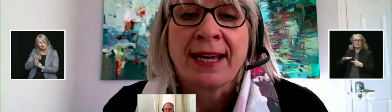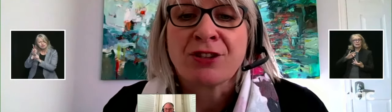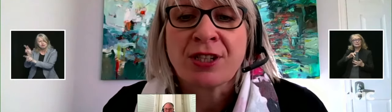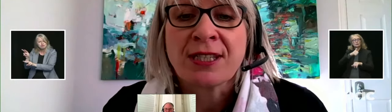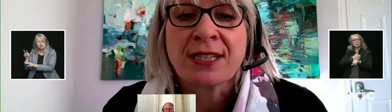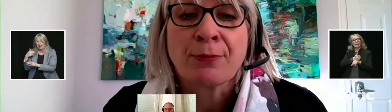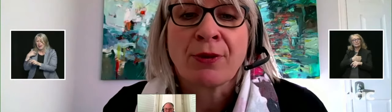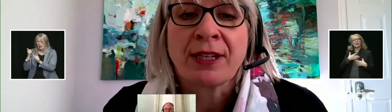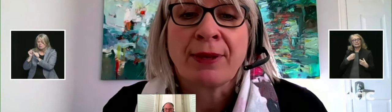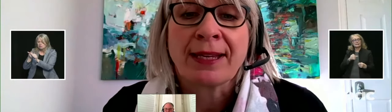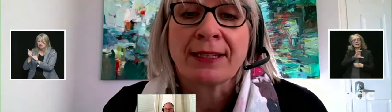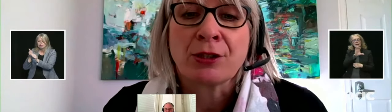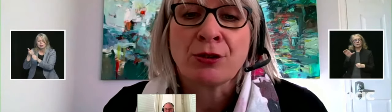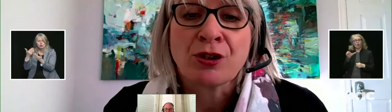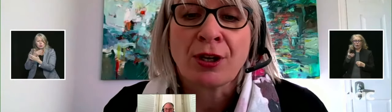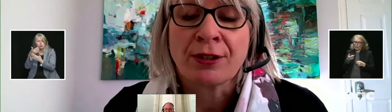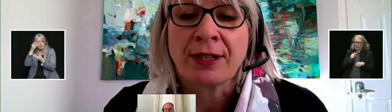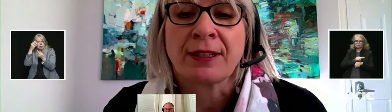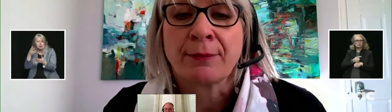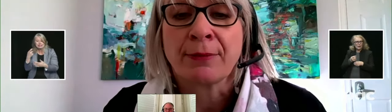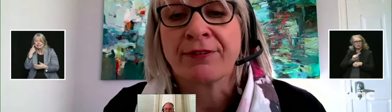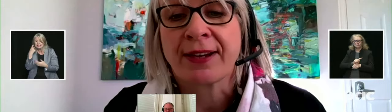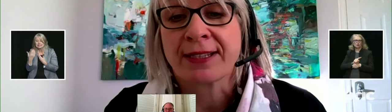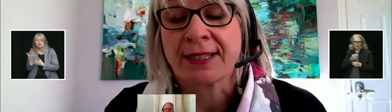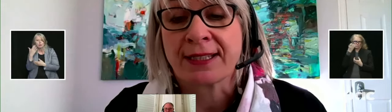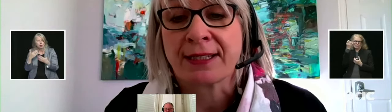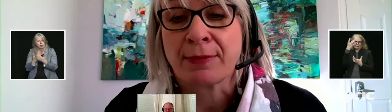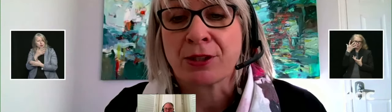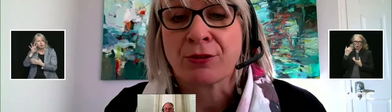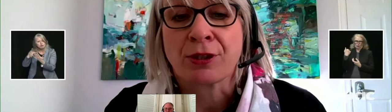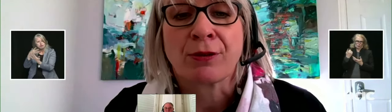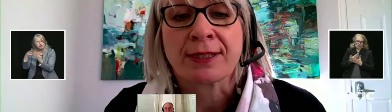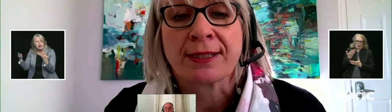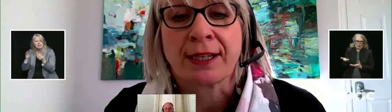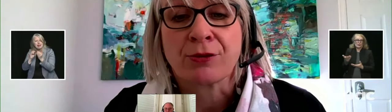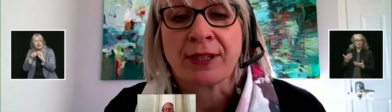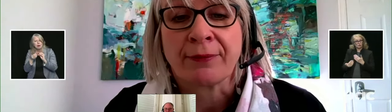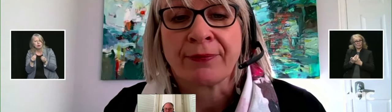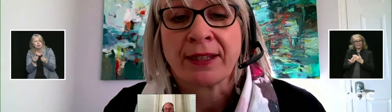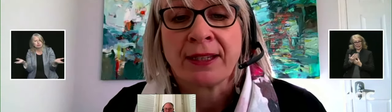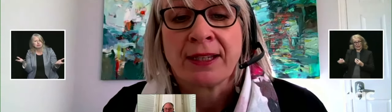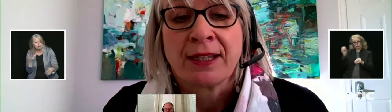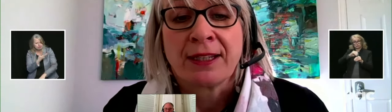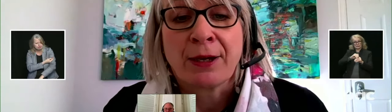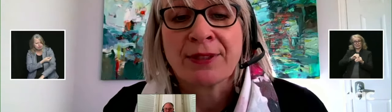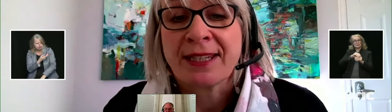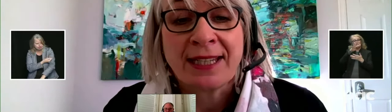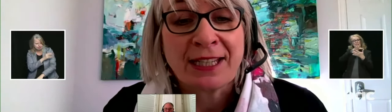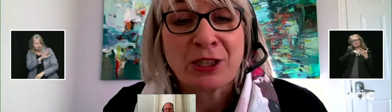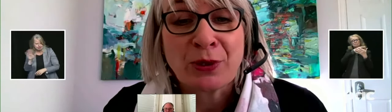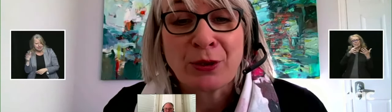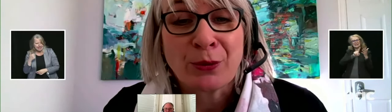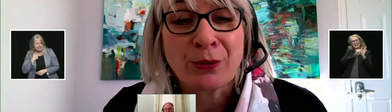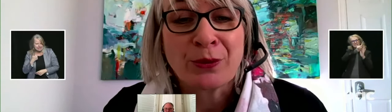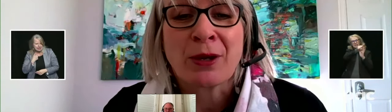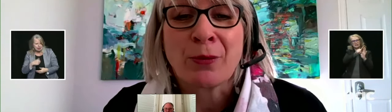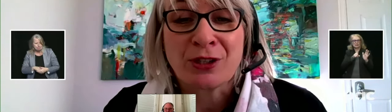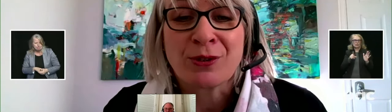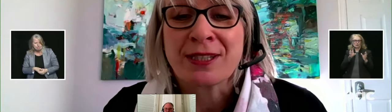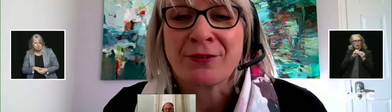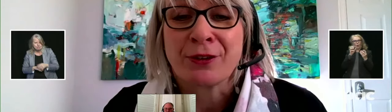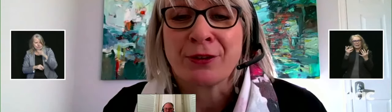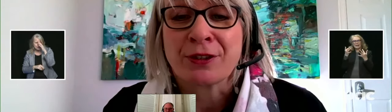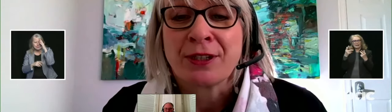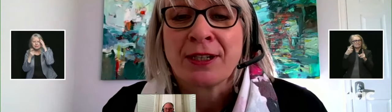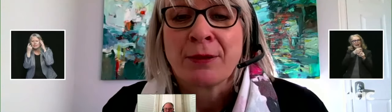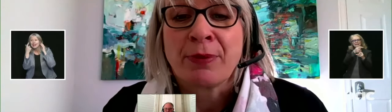information. And just this morning, we added a new chart on the number of vaccines administered across the country. Now, as Canadians, we know that